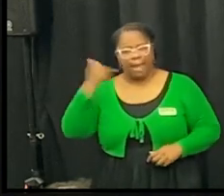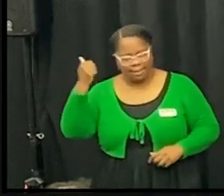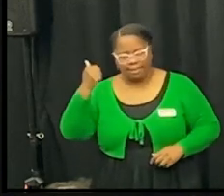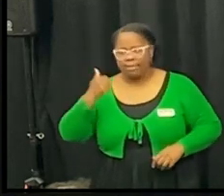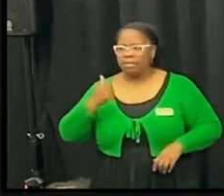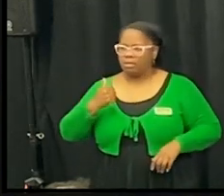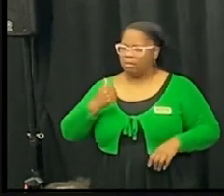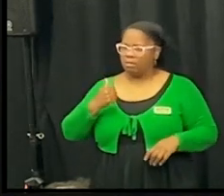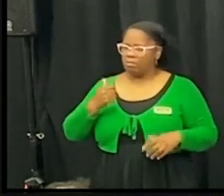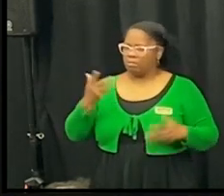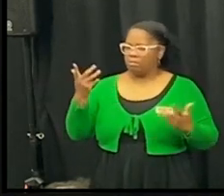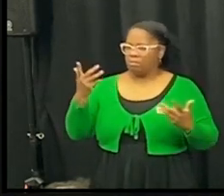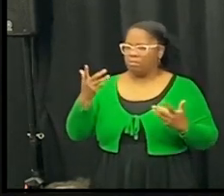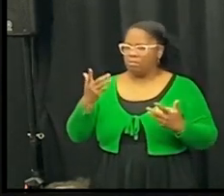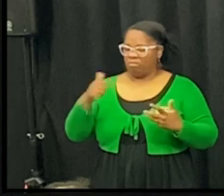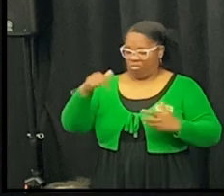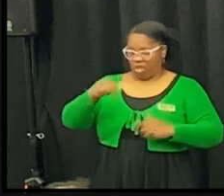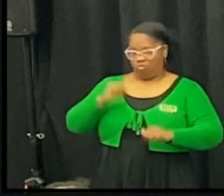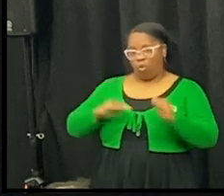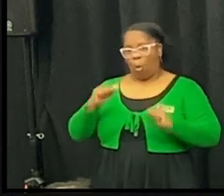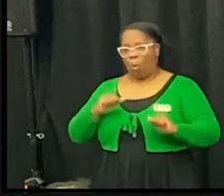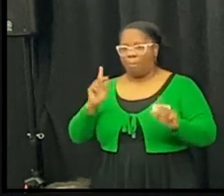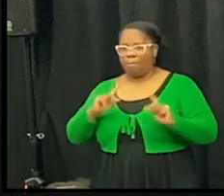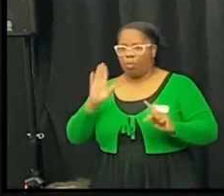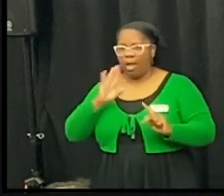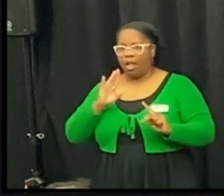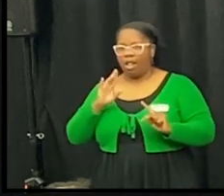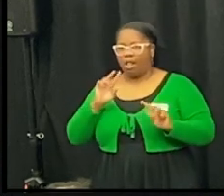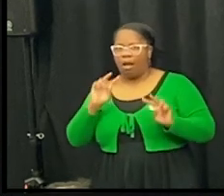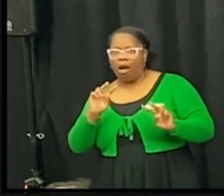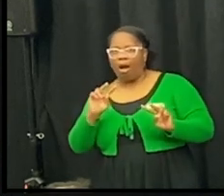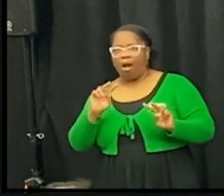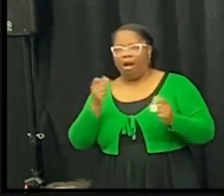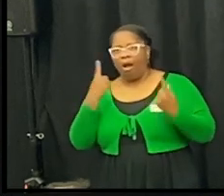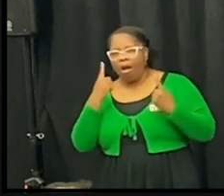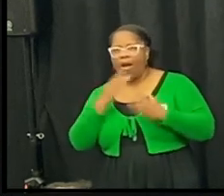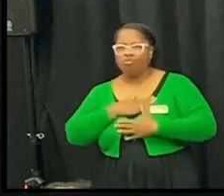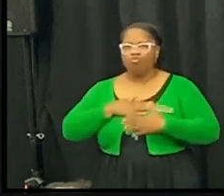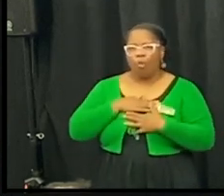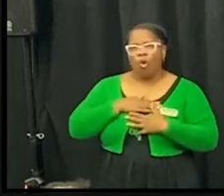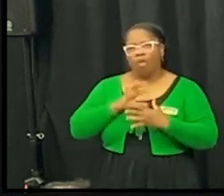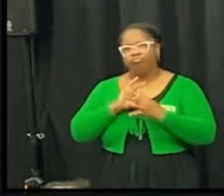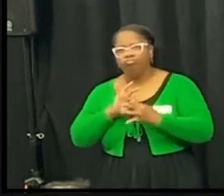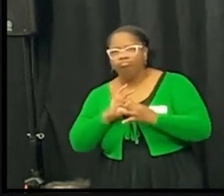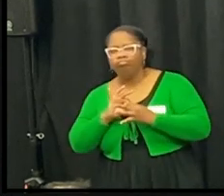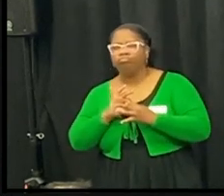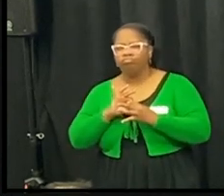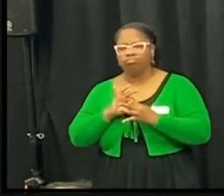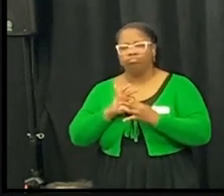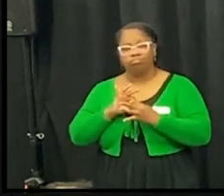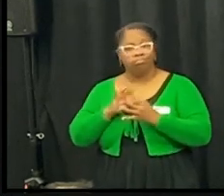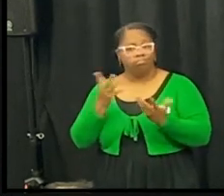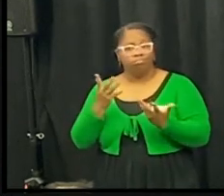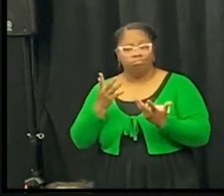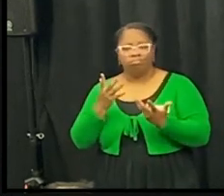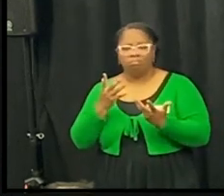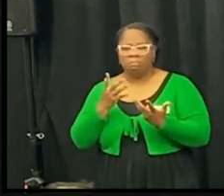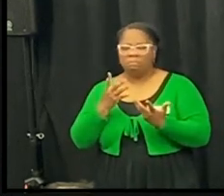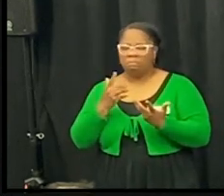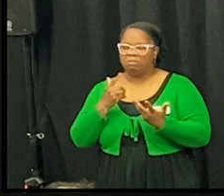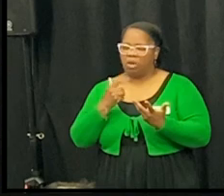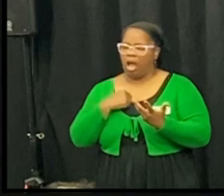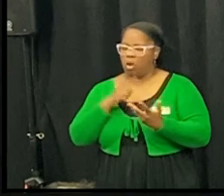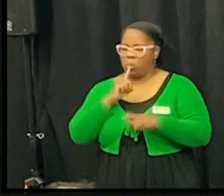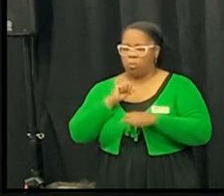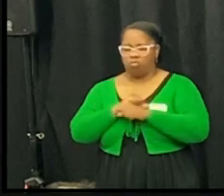making this a show that people will like enjoy and understand and relate to. So I really grabbed that